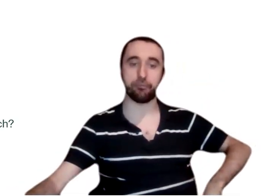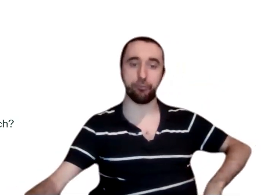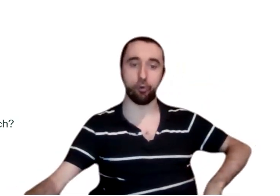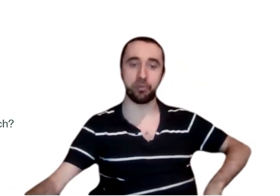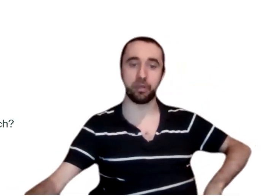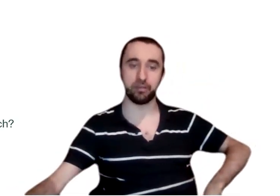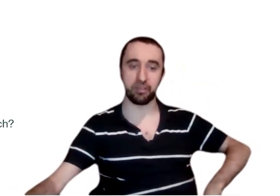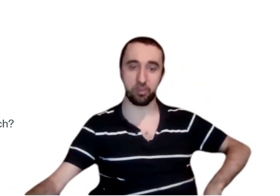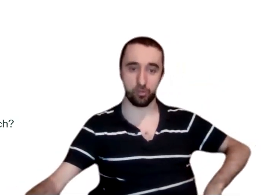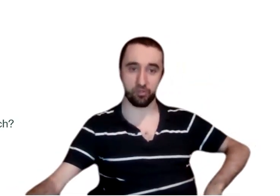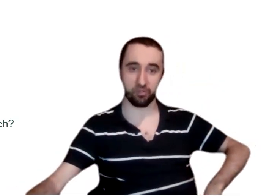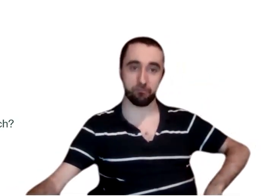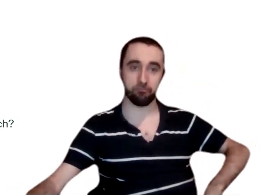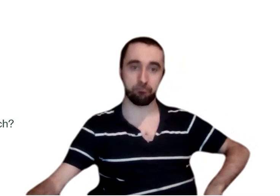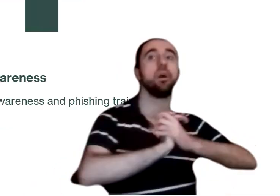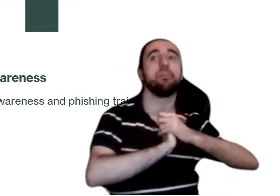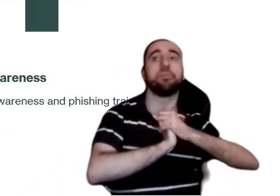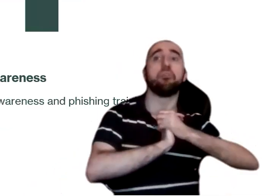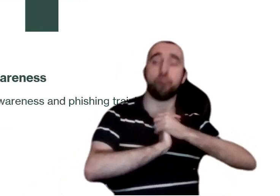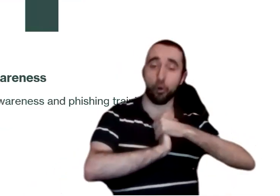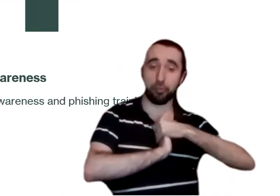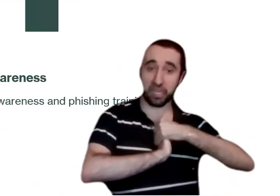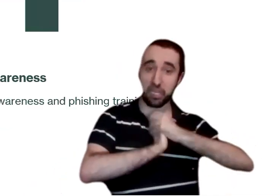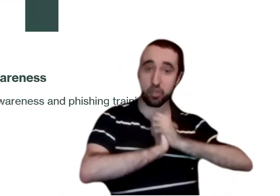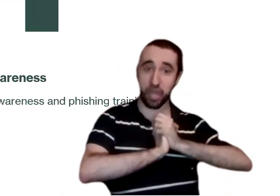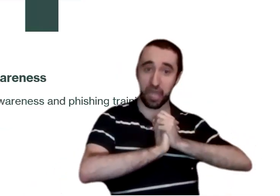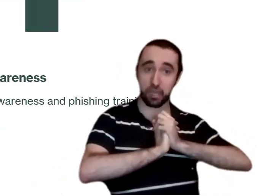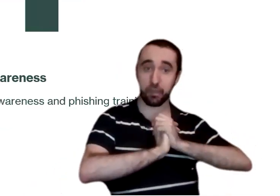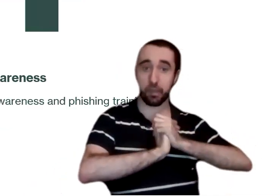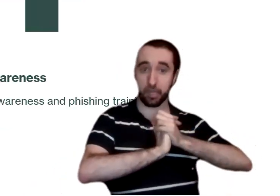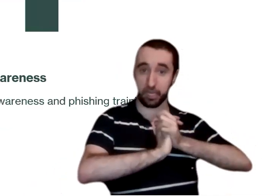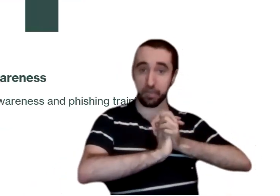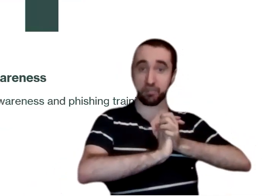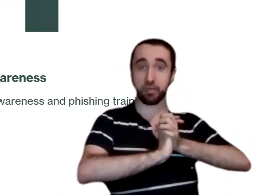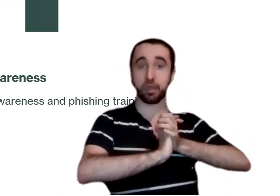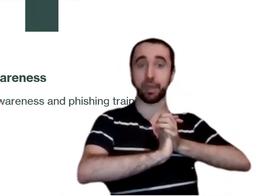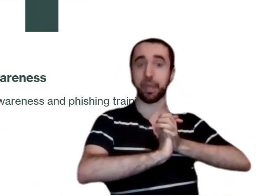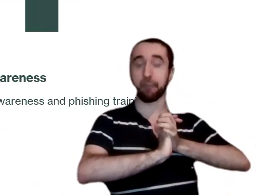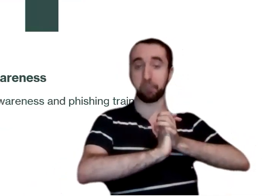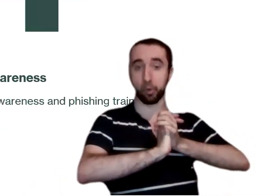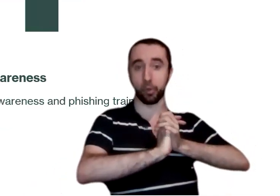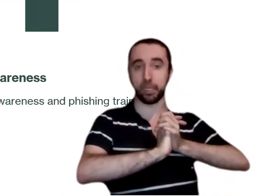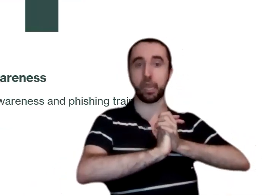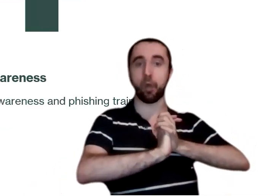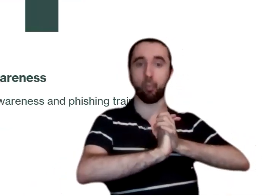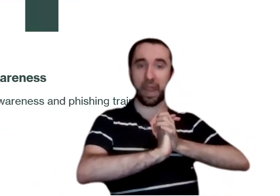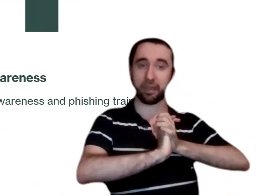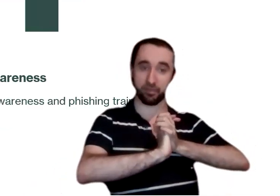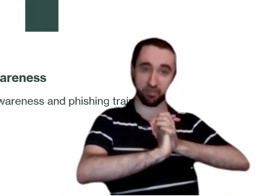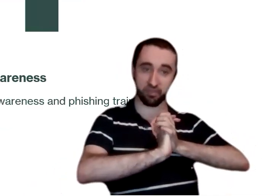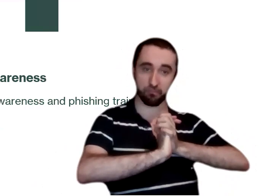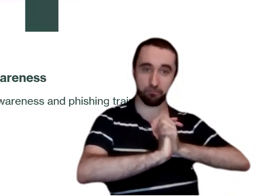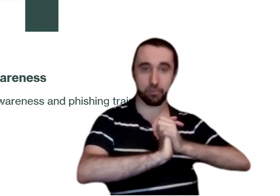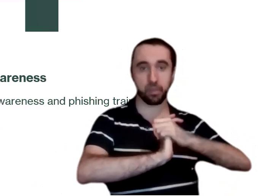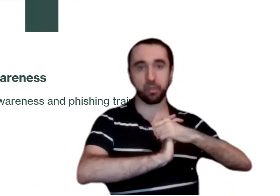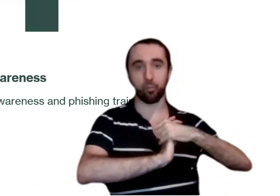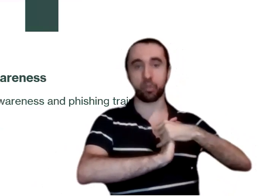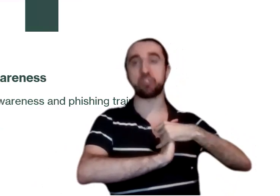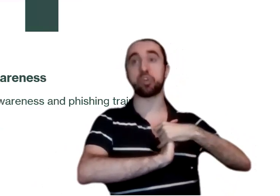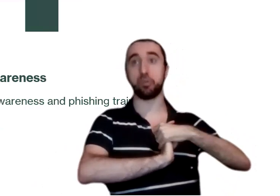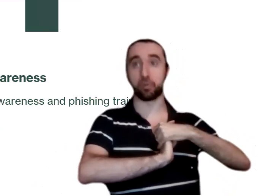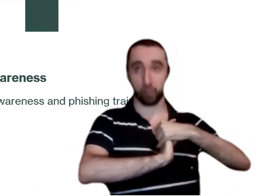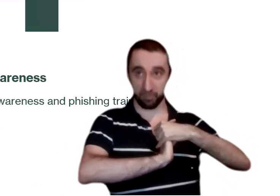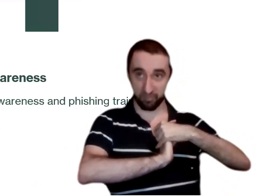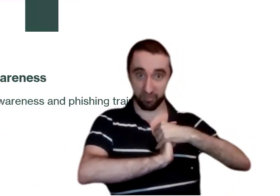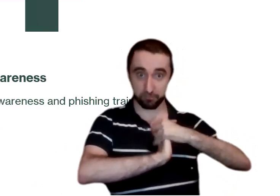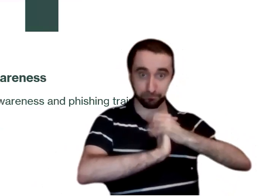make informed decisions. The fourth key check is employee awareness, which